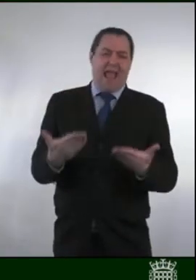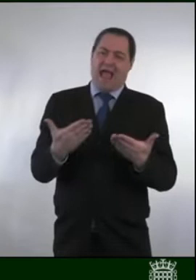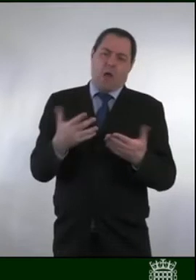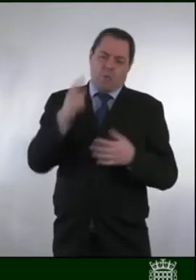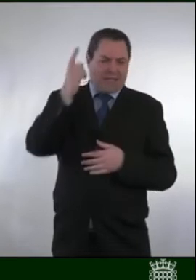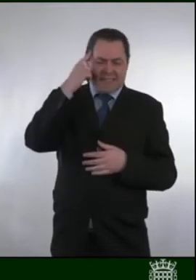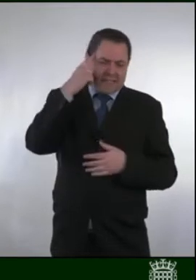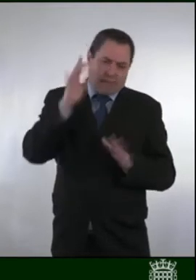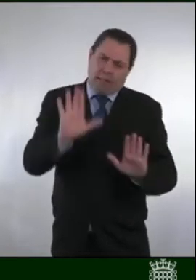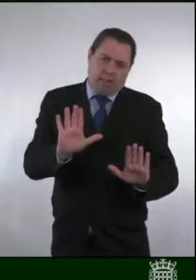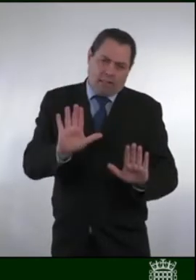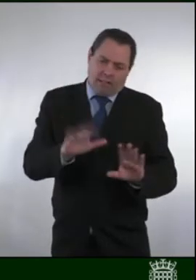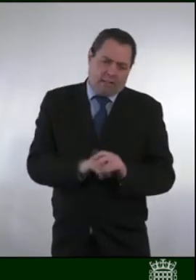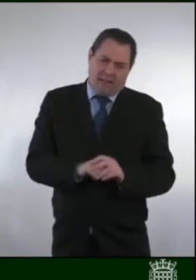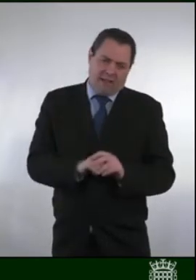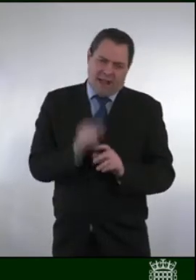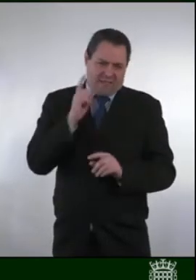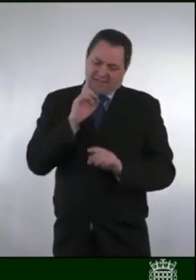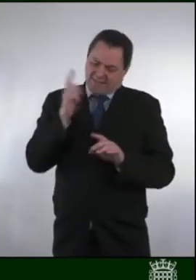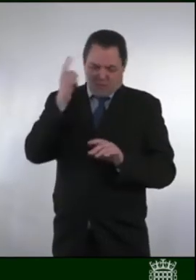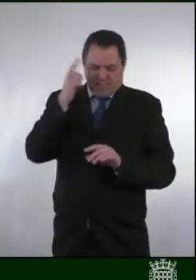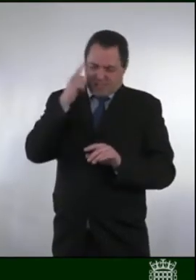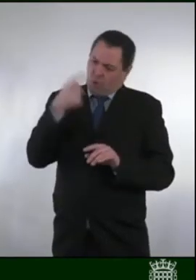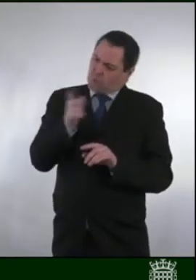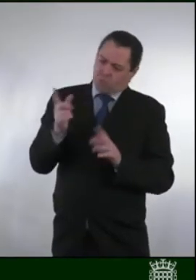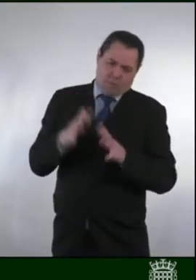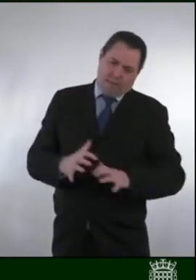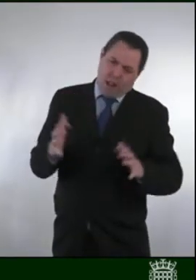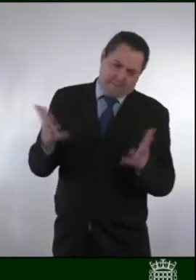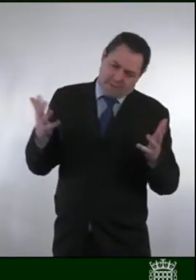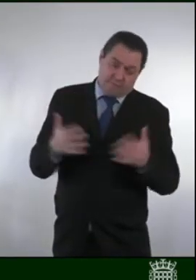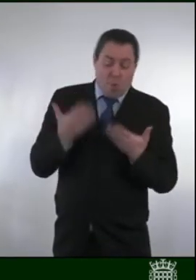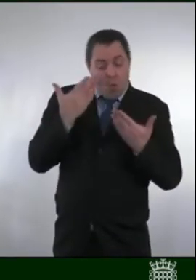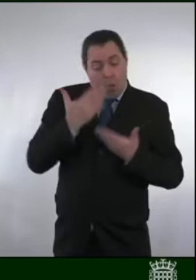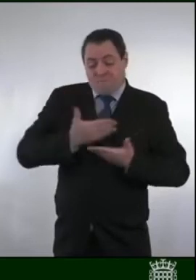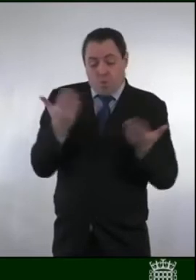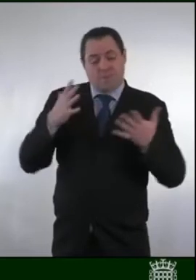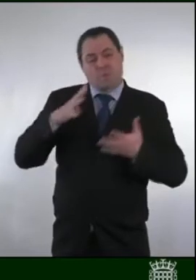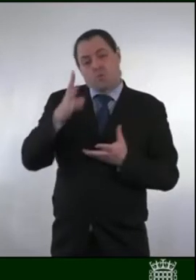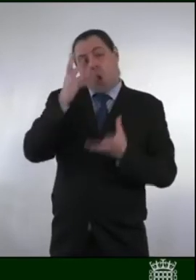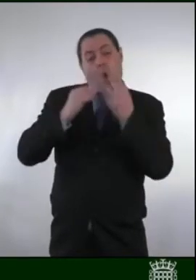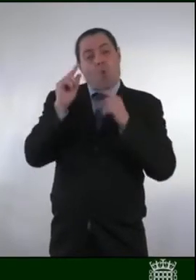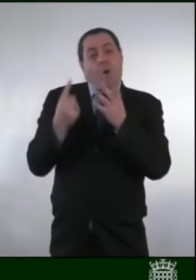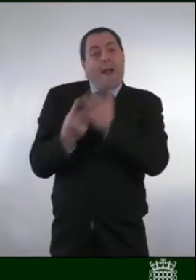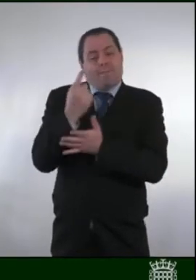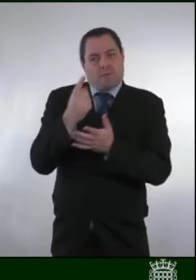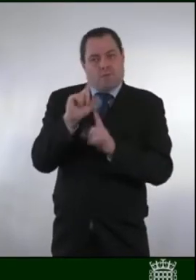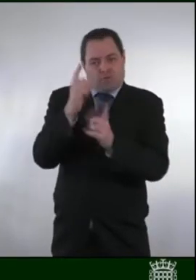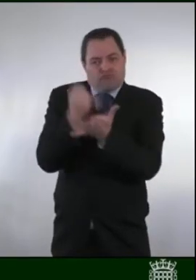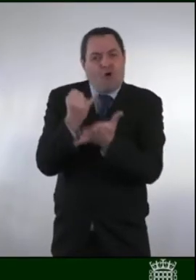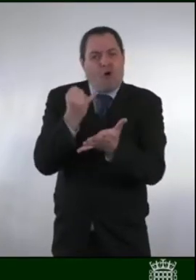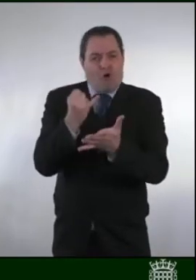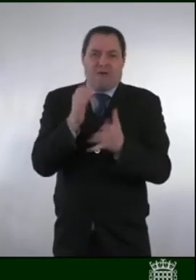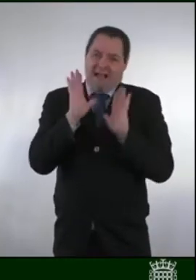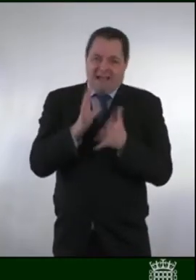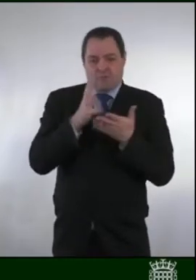sensible to me, and I don't believe it would seem sensible to members of the House. But of course, we will learn lessons in due course, and of course, there will be a